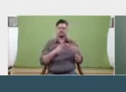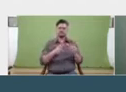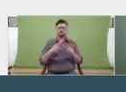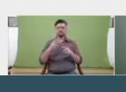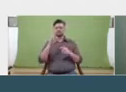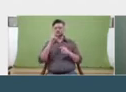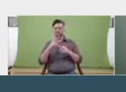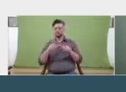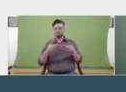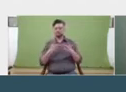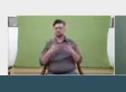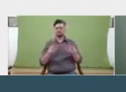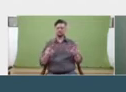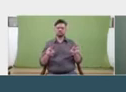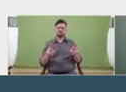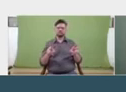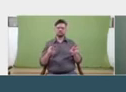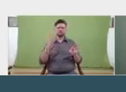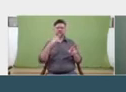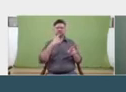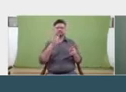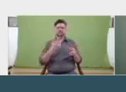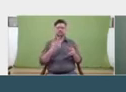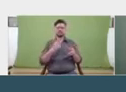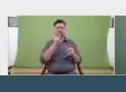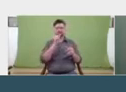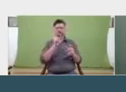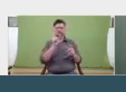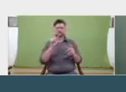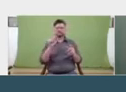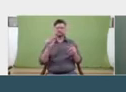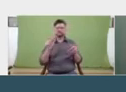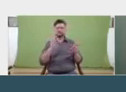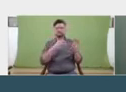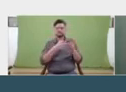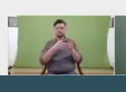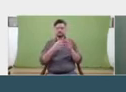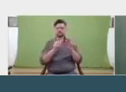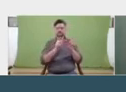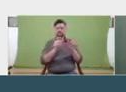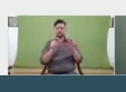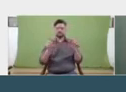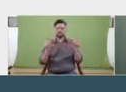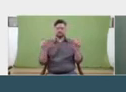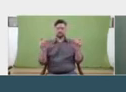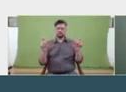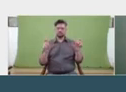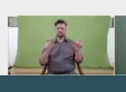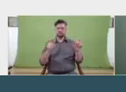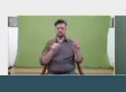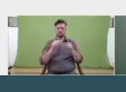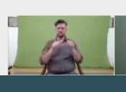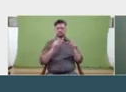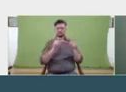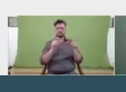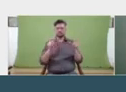out that word order is very uh important in um uh spoken language hearing language